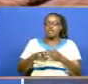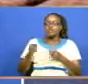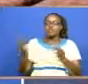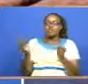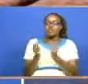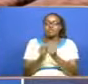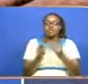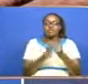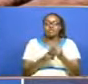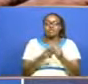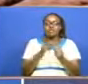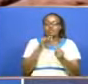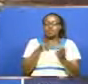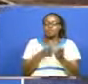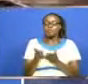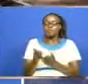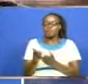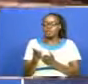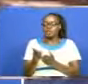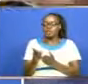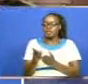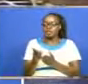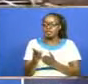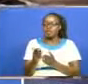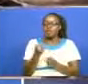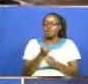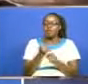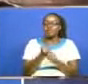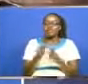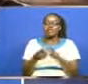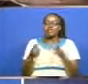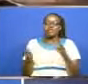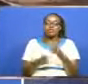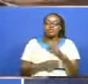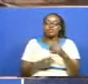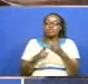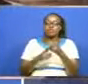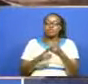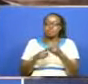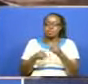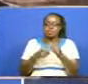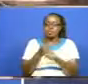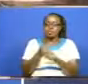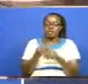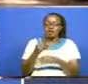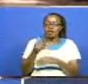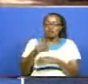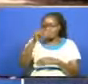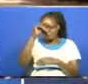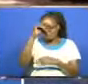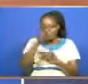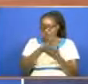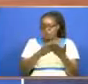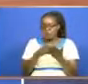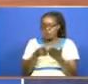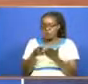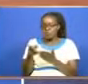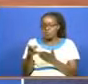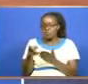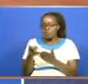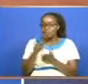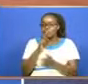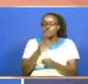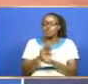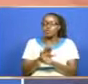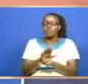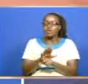2017 due to non-payment. The works started in June this year after the government released part of the payment with a promise